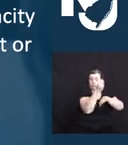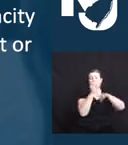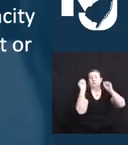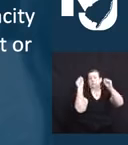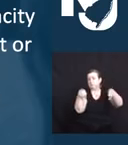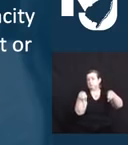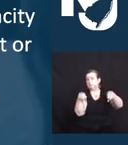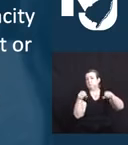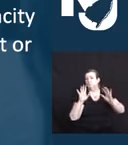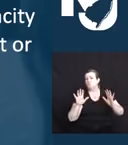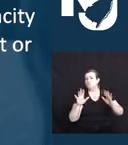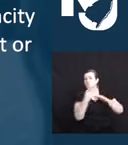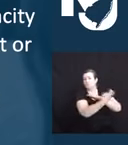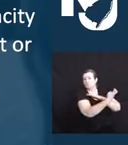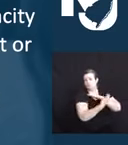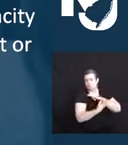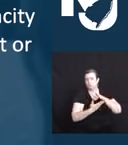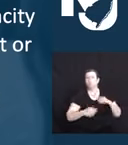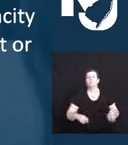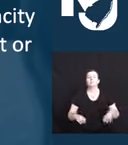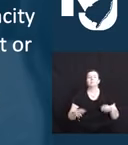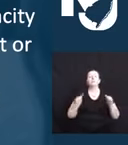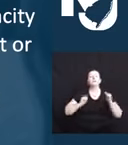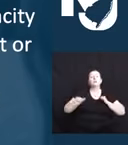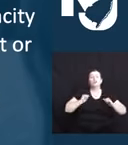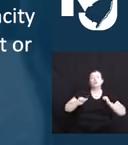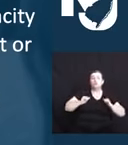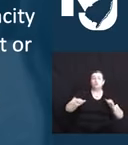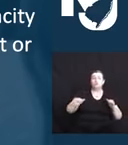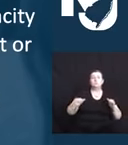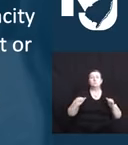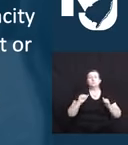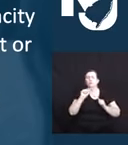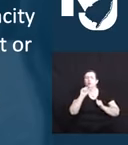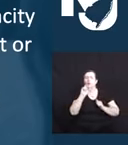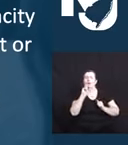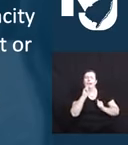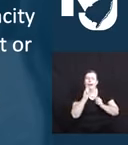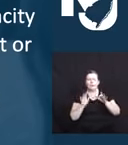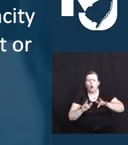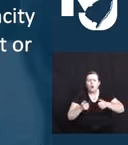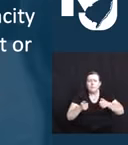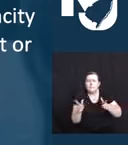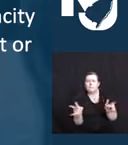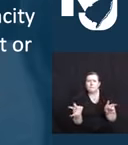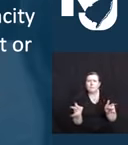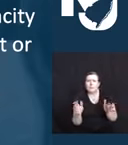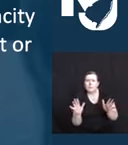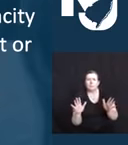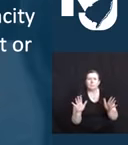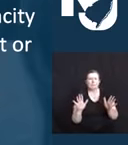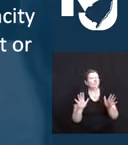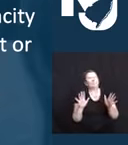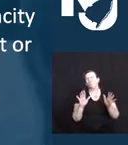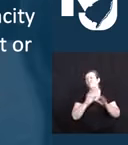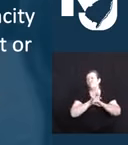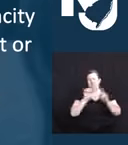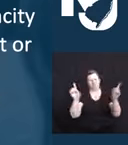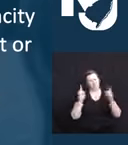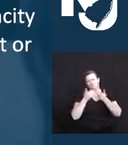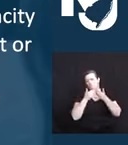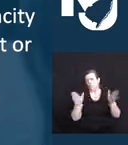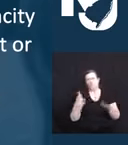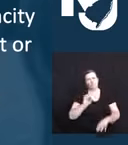movie theaters or arcades will remain closed at this time as they remain so statewide. And finally, we're asking